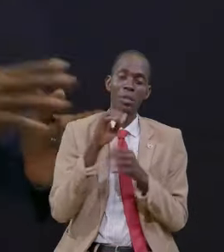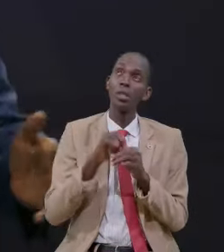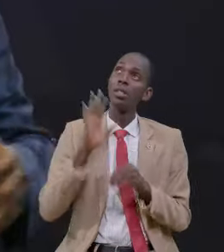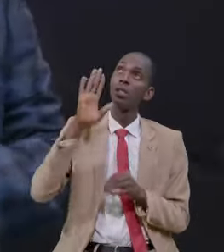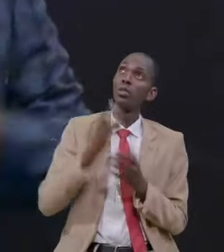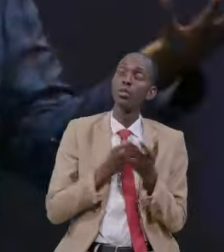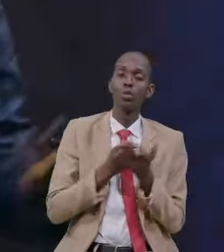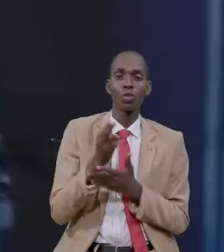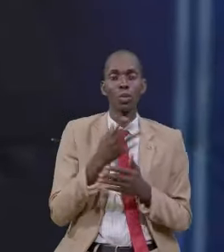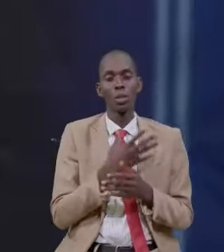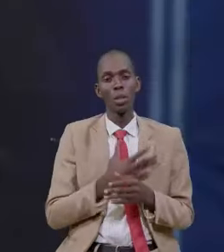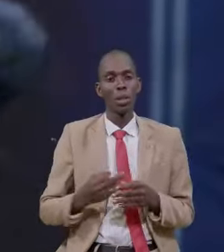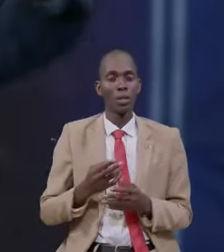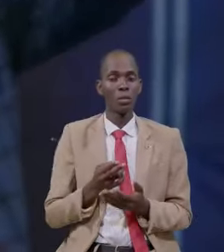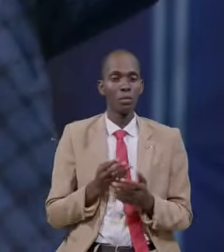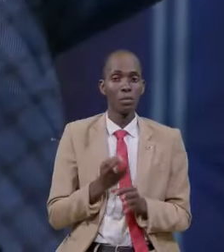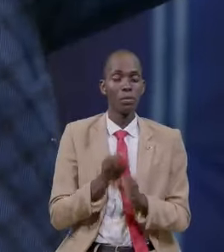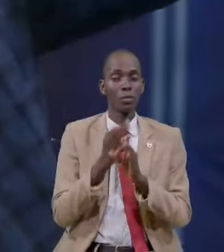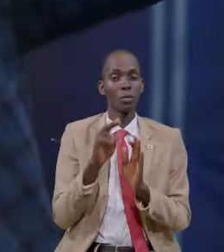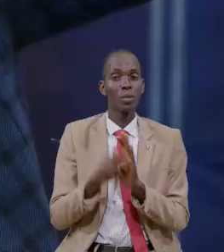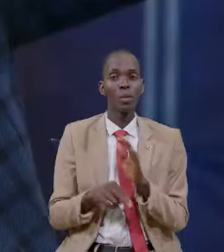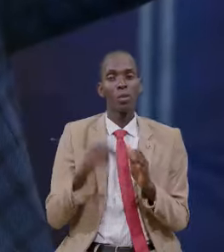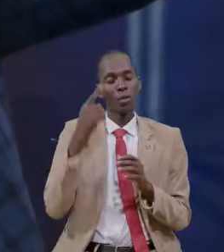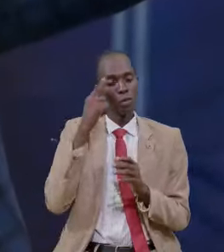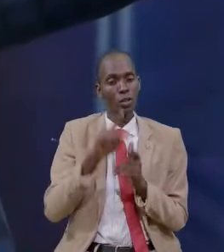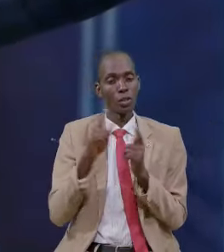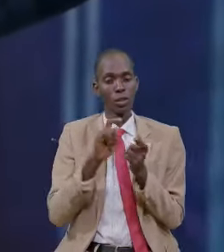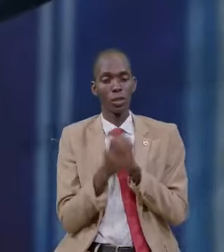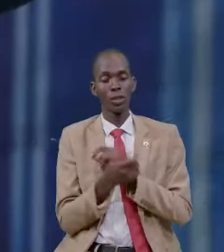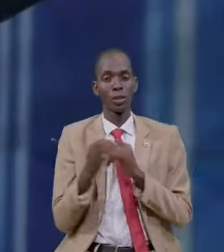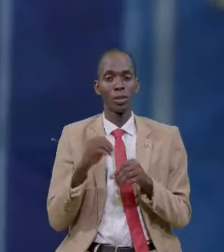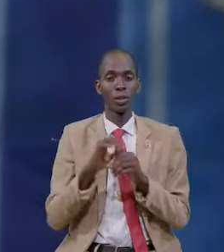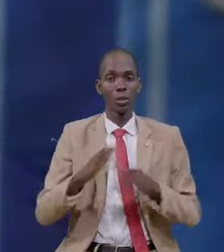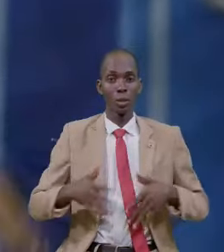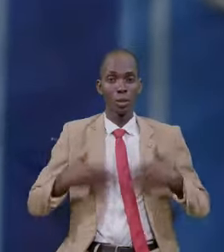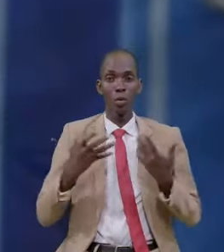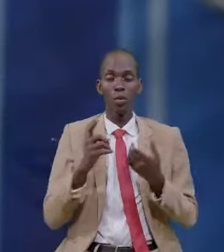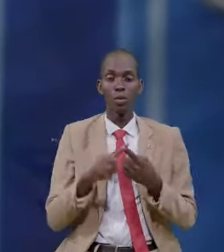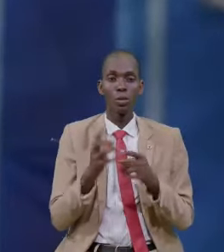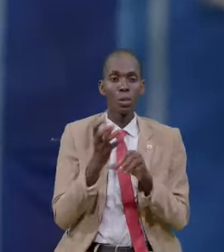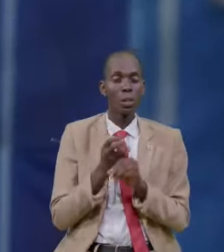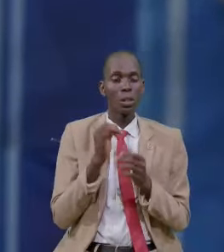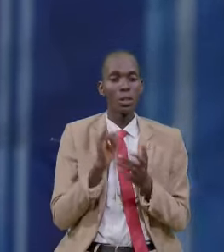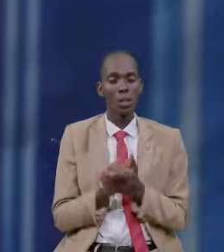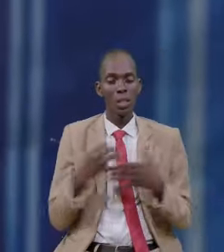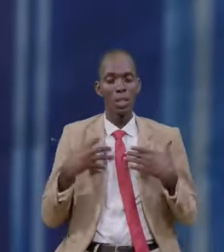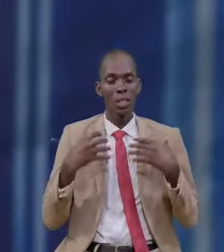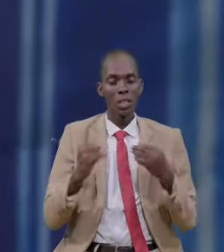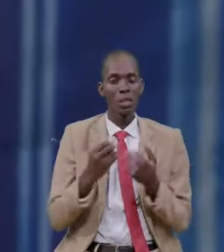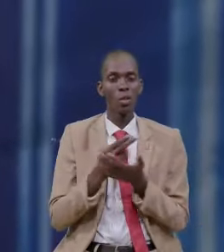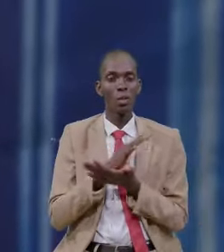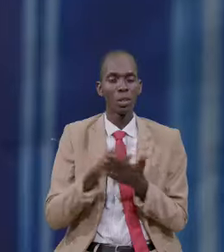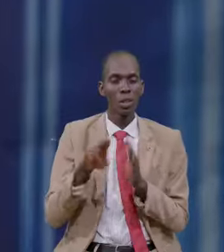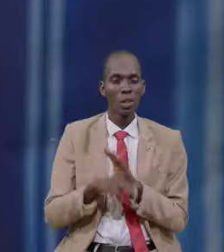truthfulness for transformation of life. Raise up your hand. You want to find that healing, that holiness, that new life through his